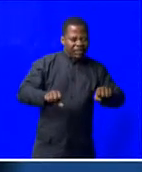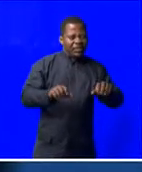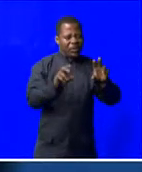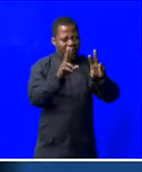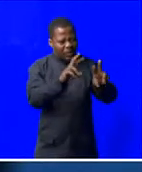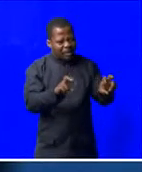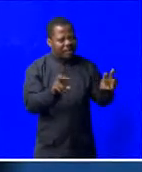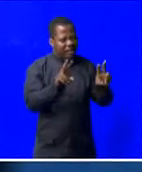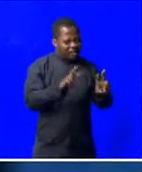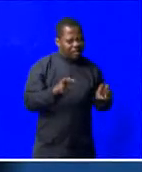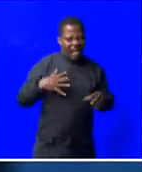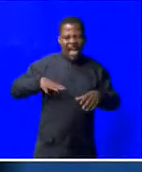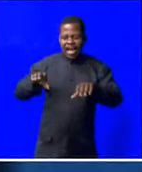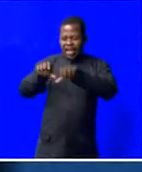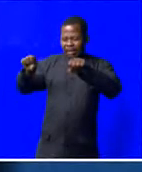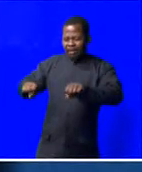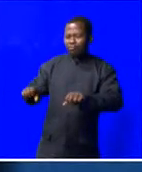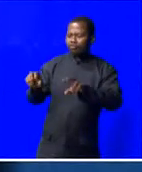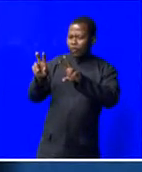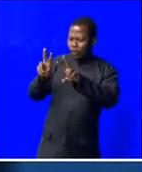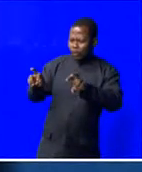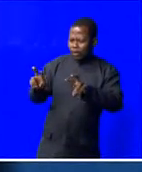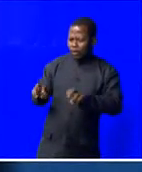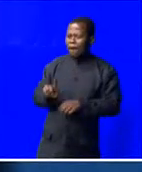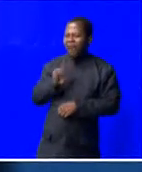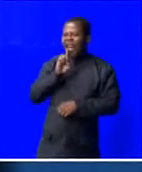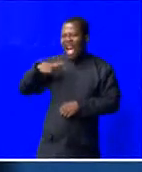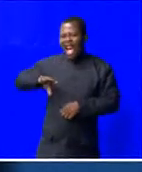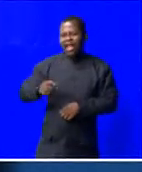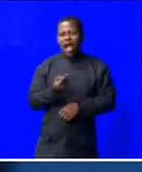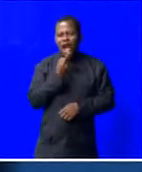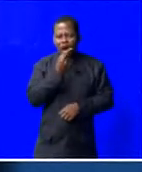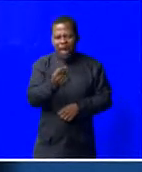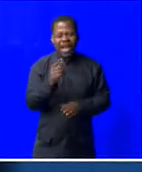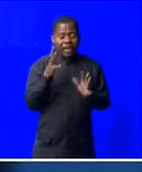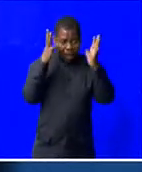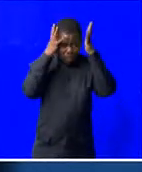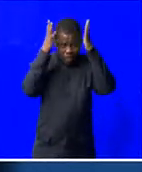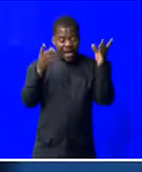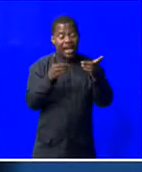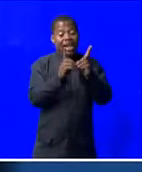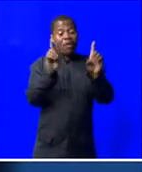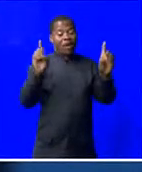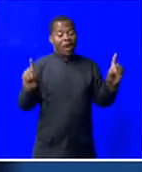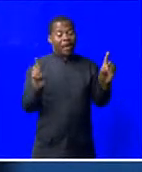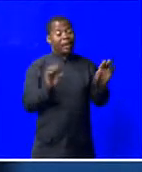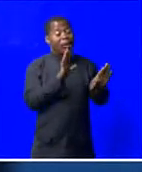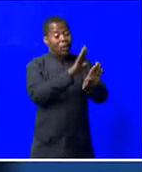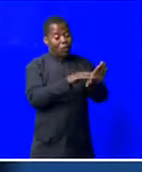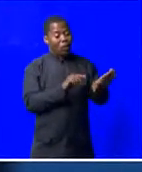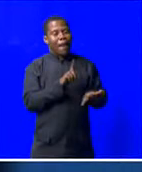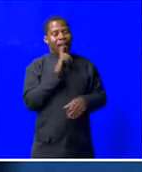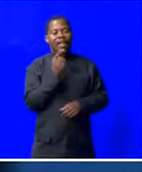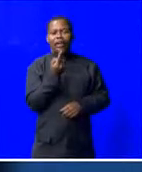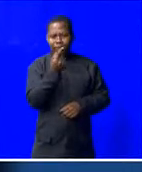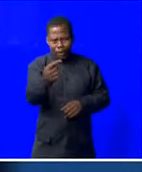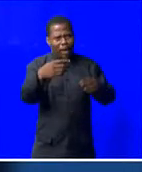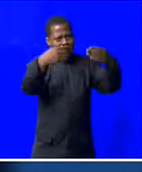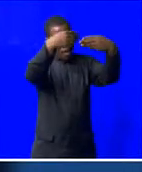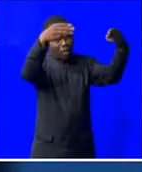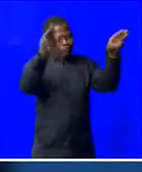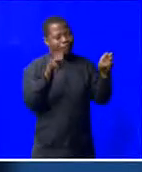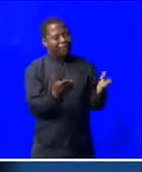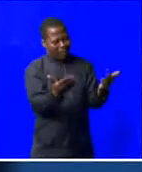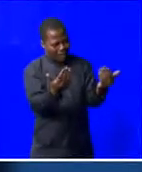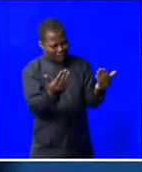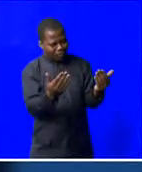bathi oh la Swatini akuna democracy. Le mpendulo wami ukuthi hey buya langa linye nje buya nami parliament utawuva